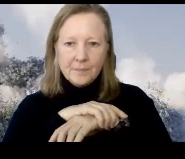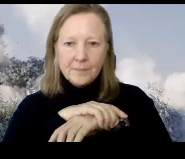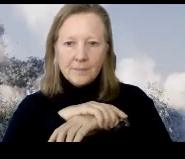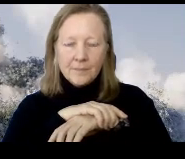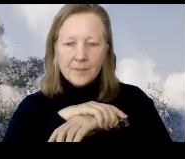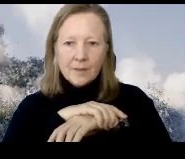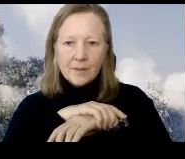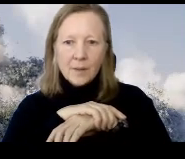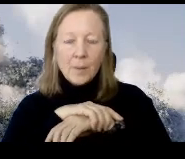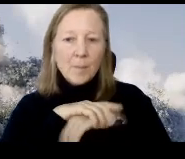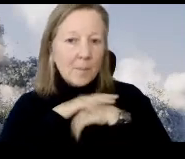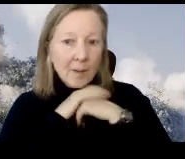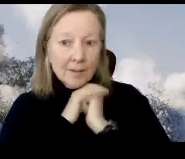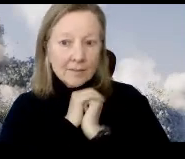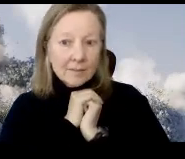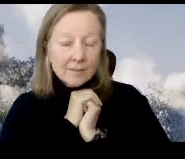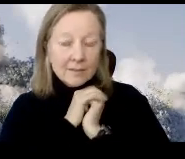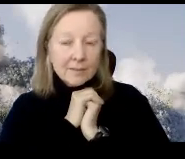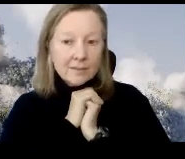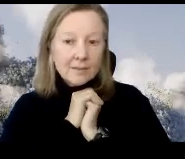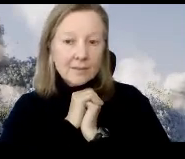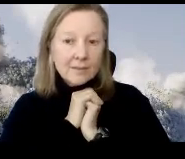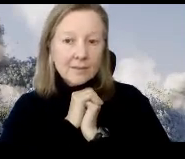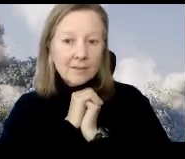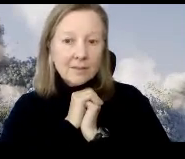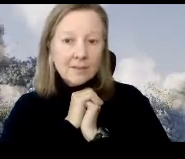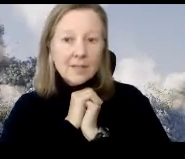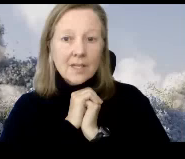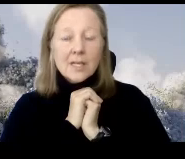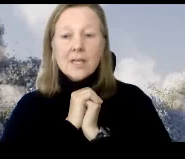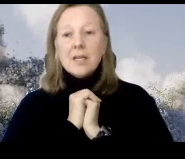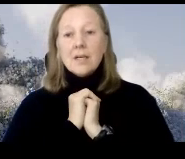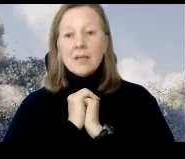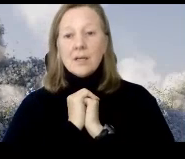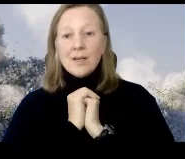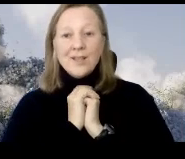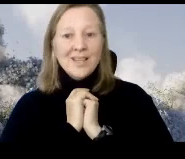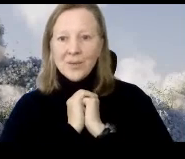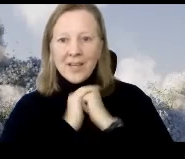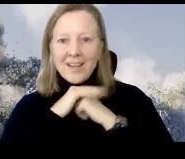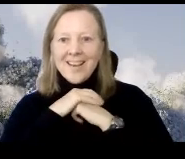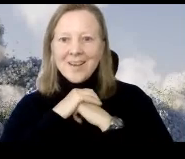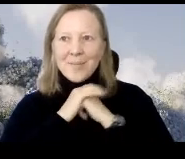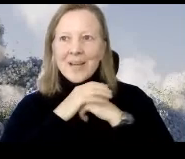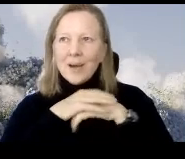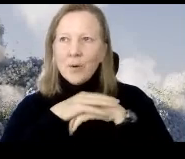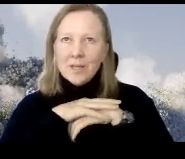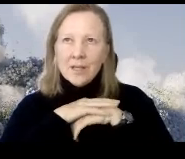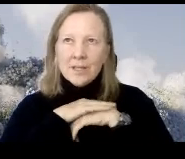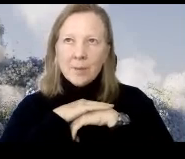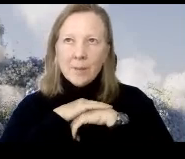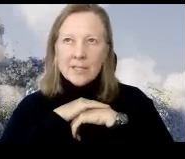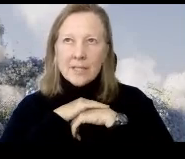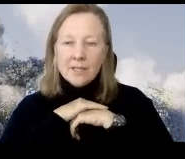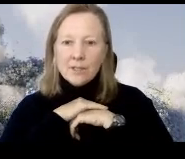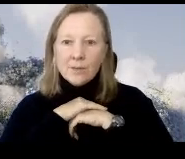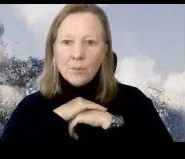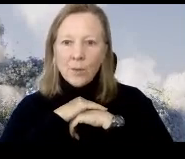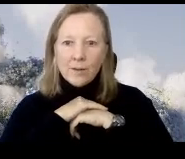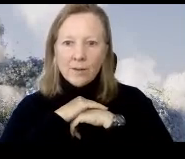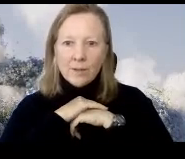I'm sorry? Pardon? How can I set that up? Sorry to bother you. That's okay. Olga could probably